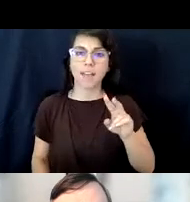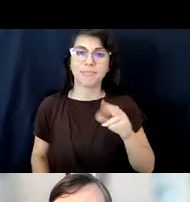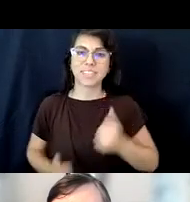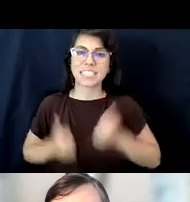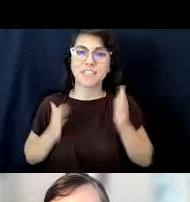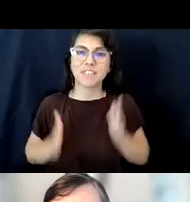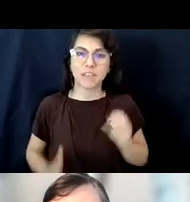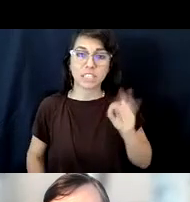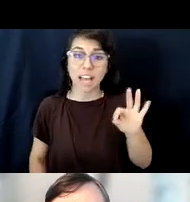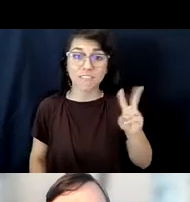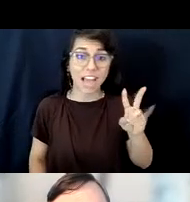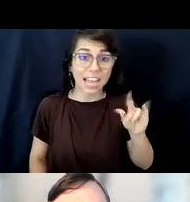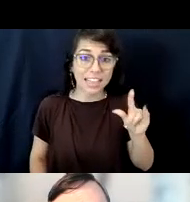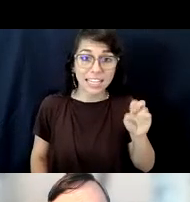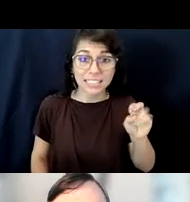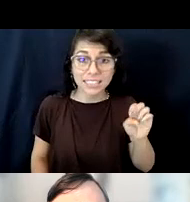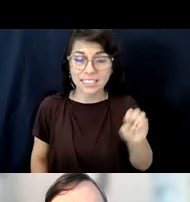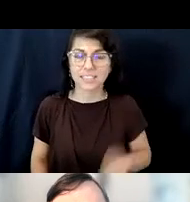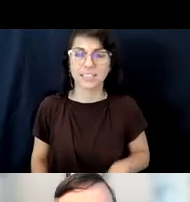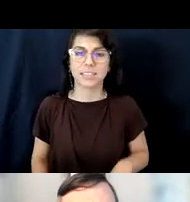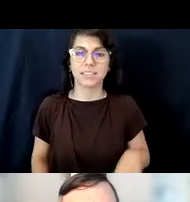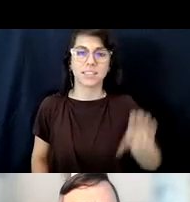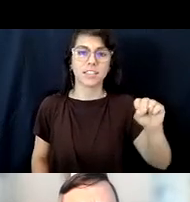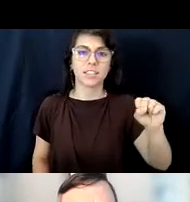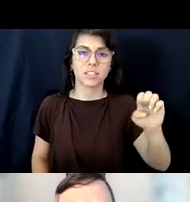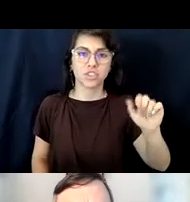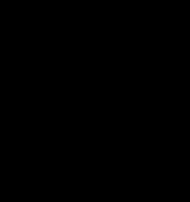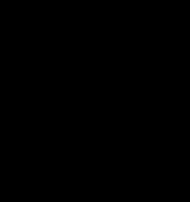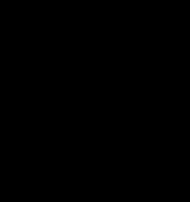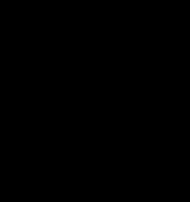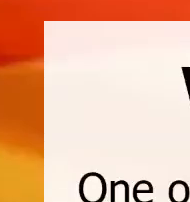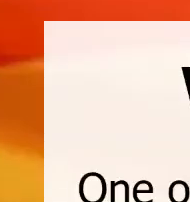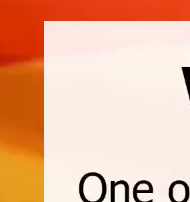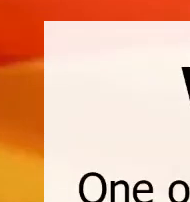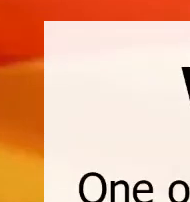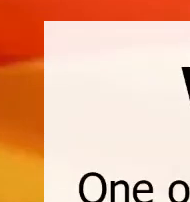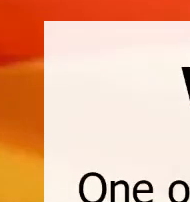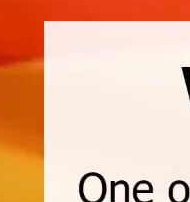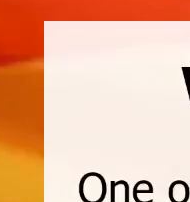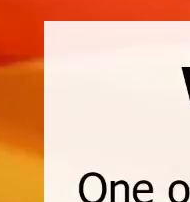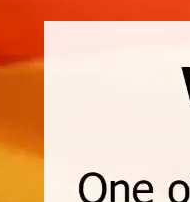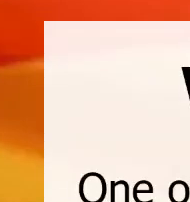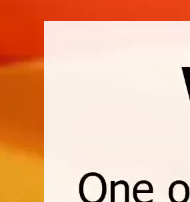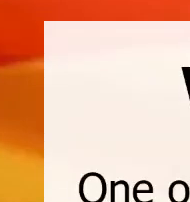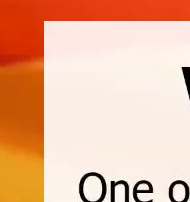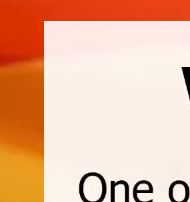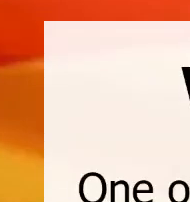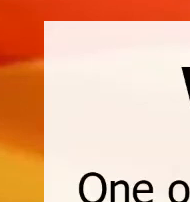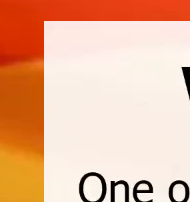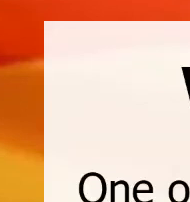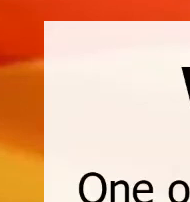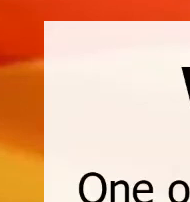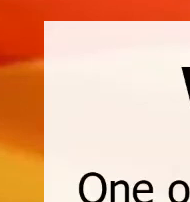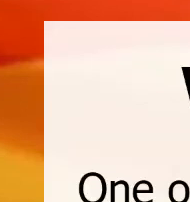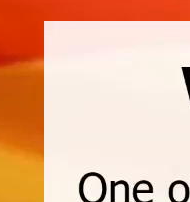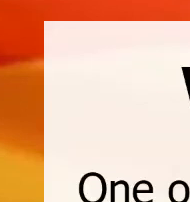so Sean Henderson and the Dean of Student Services office has a team of